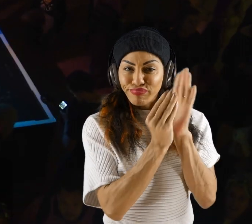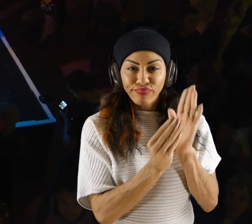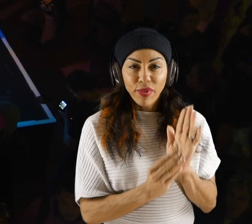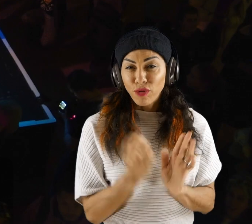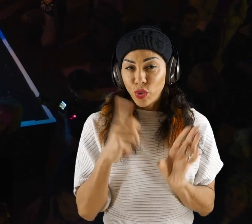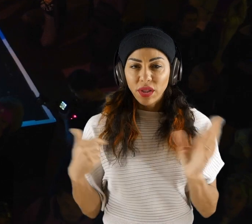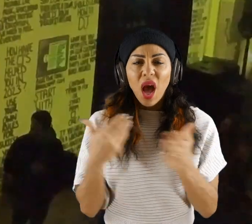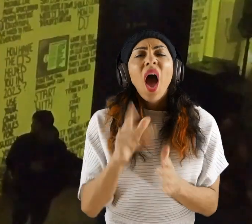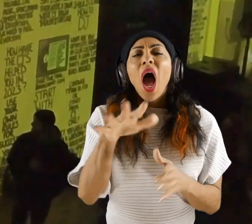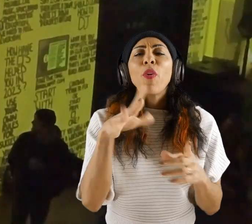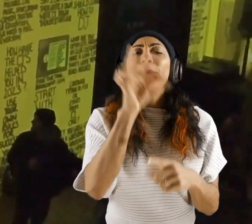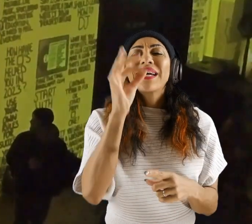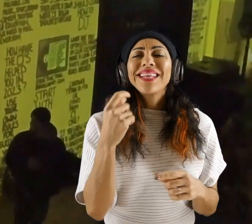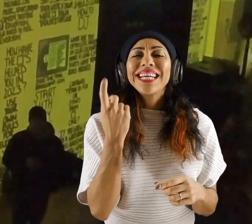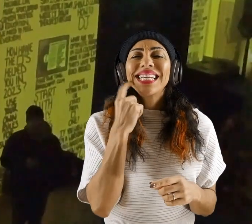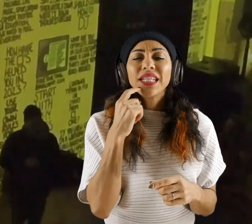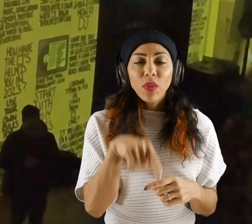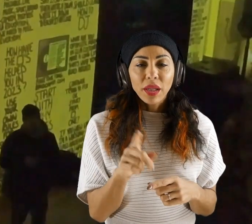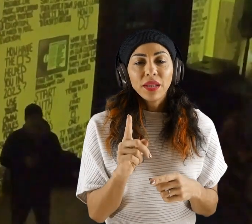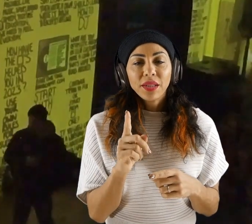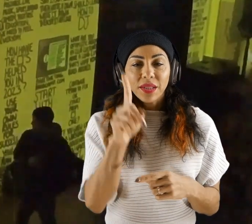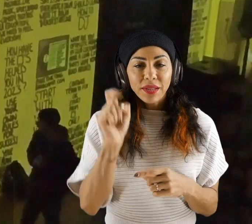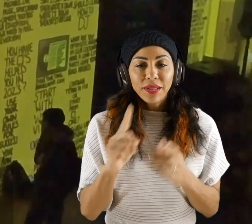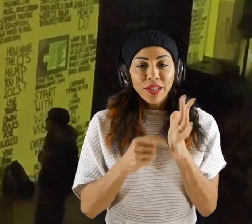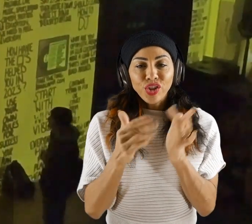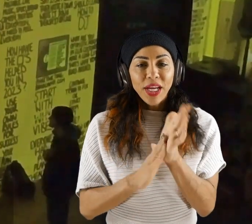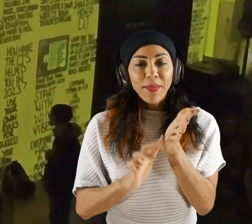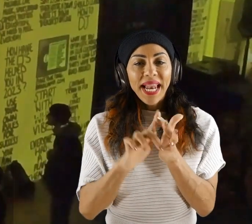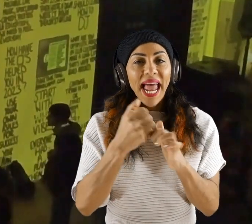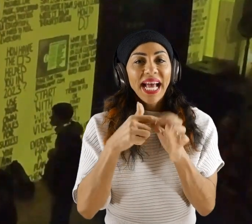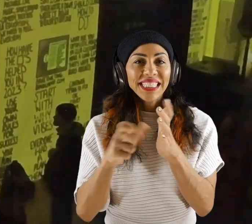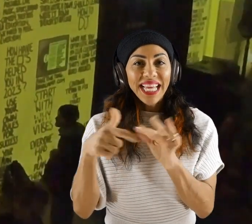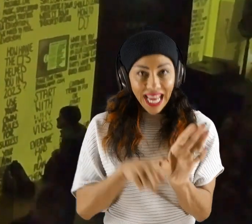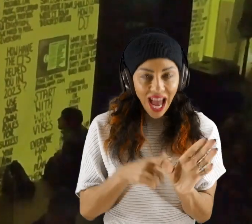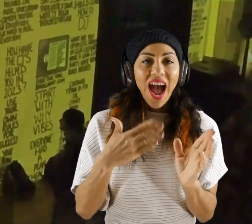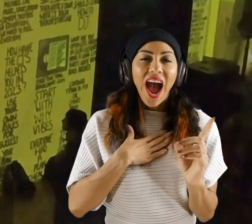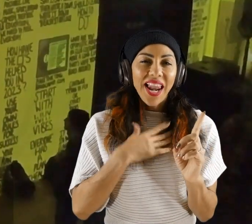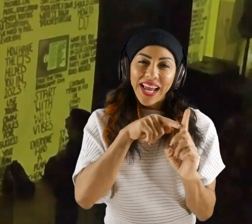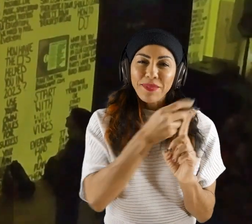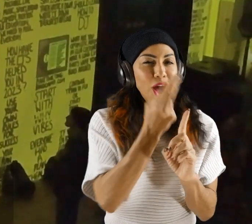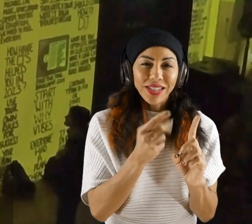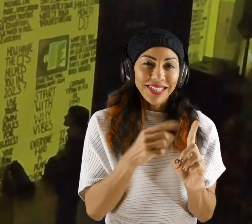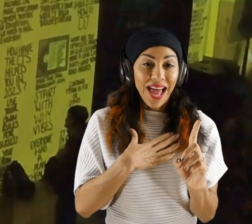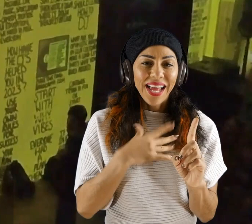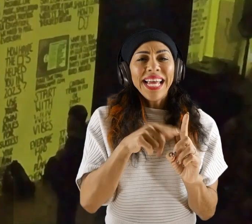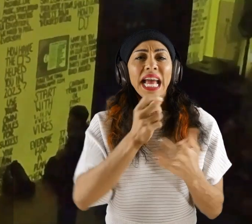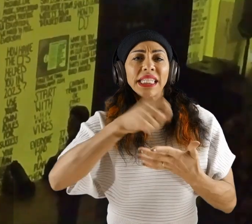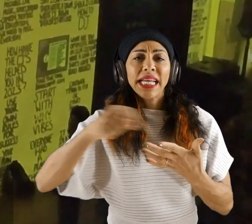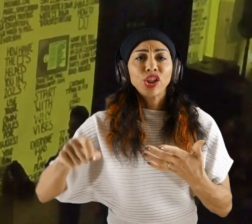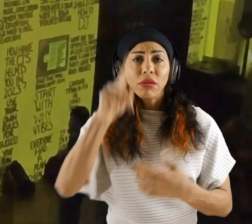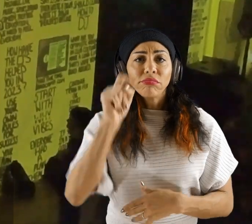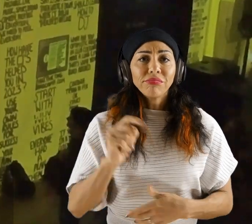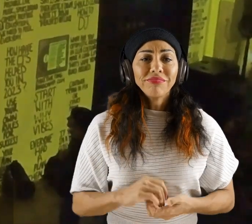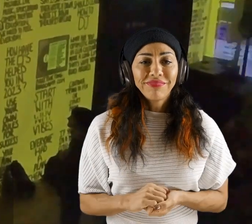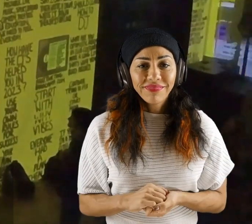The exclamation mark was for Jim Legacy, who I just like an artist that I like, and he has this signature of just the exclamation mark, and I just replied to